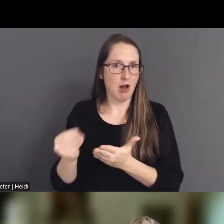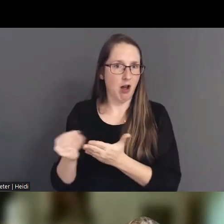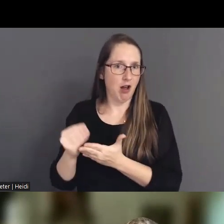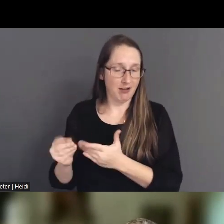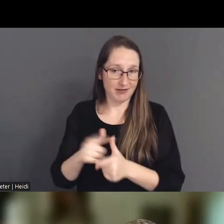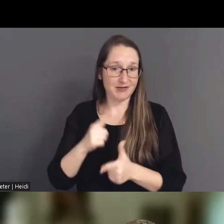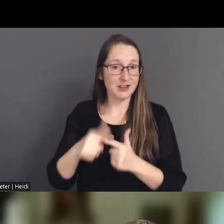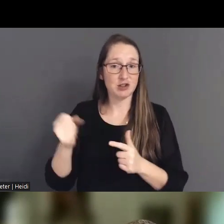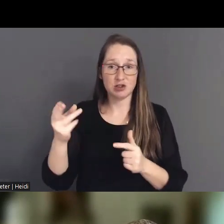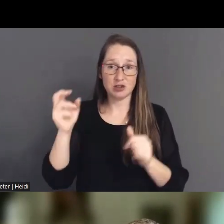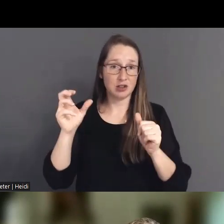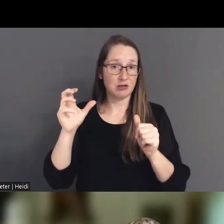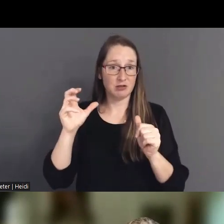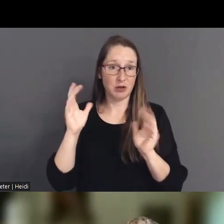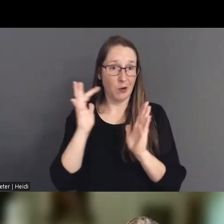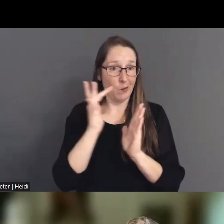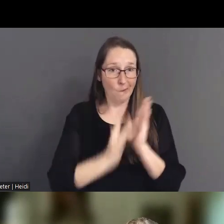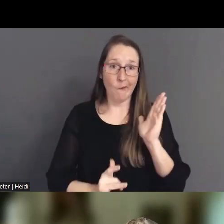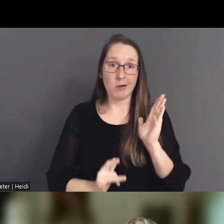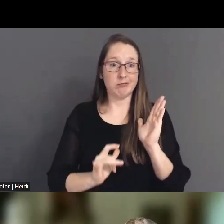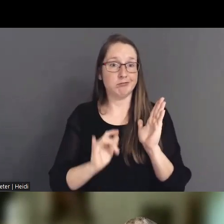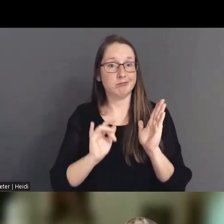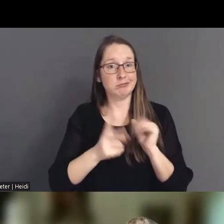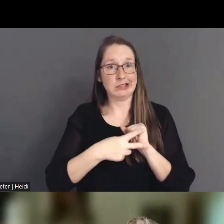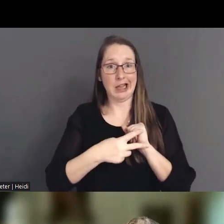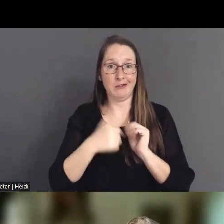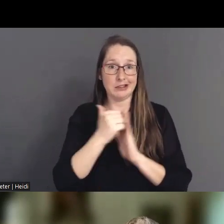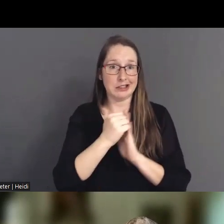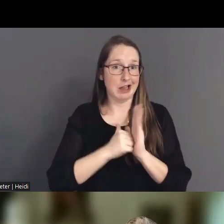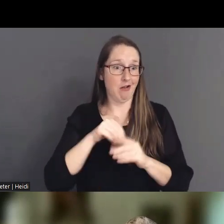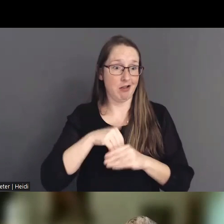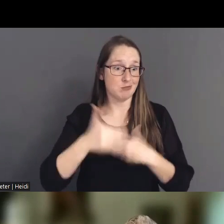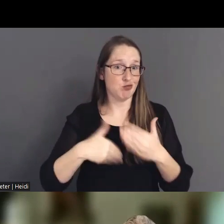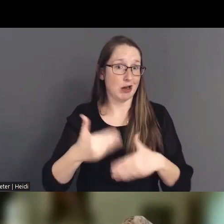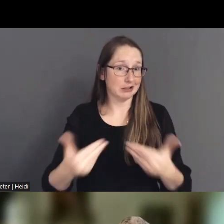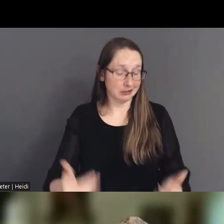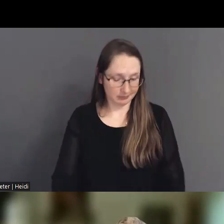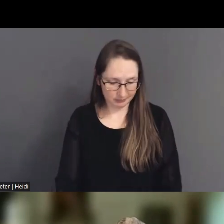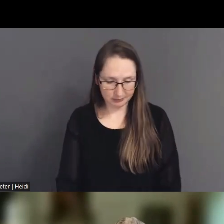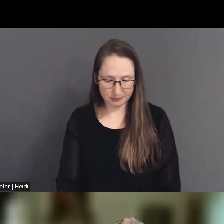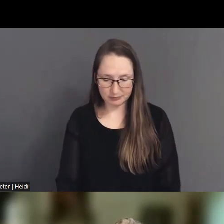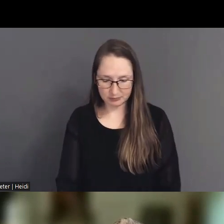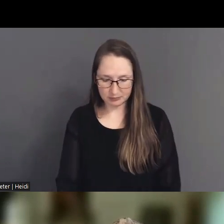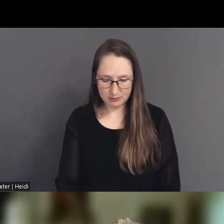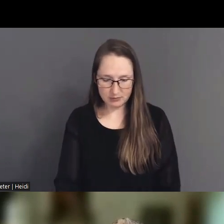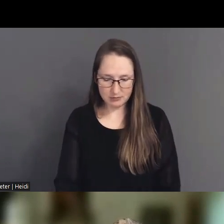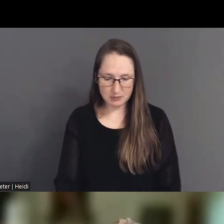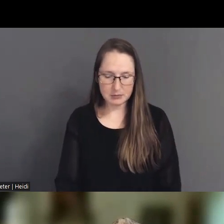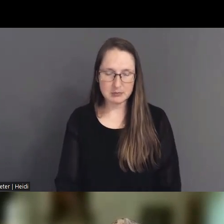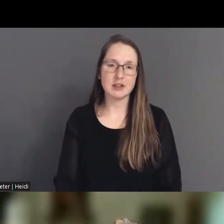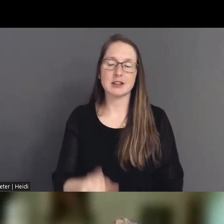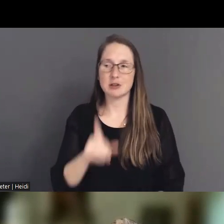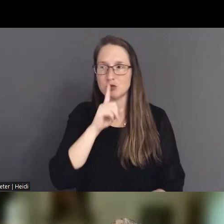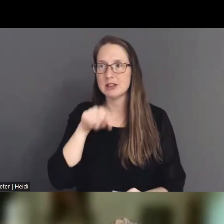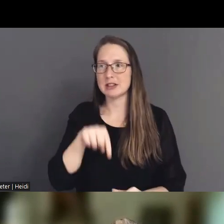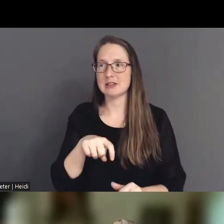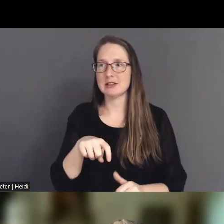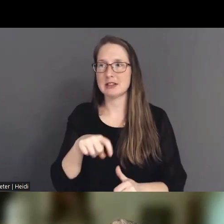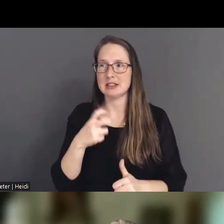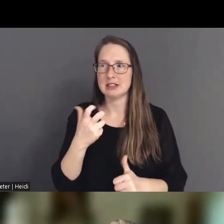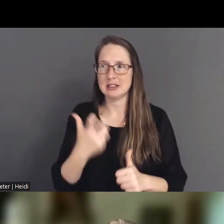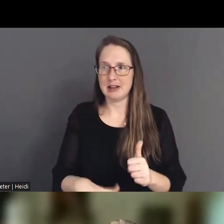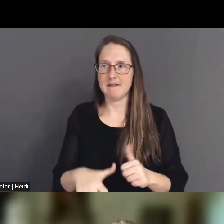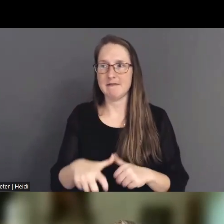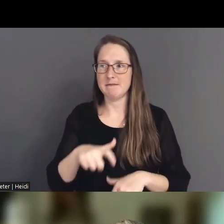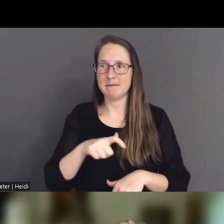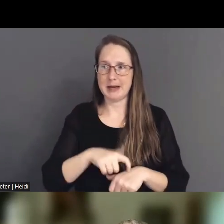she completely emptied my parents' savings account in the process. This began a really tough period of